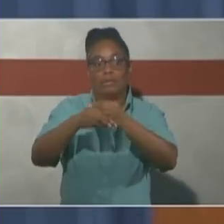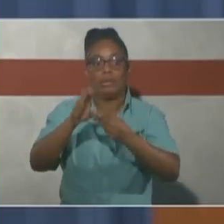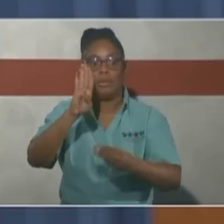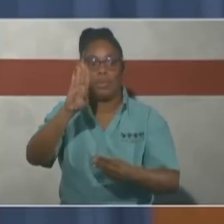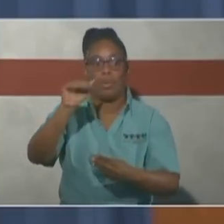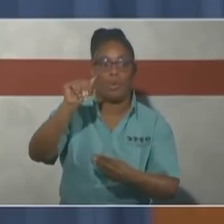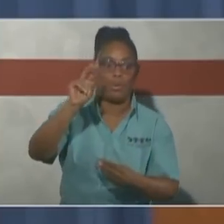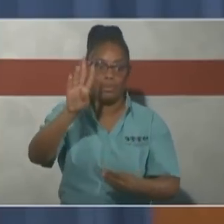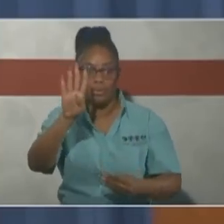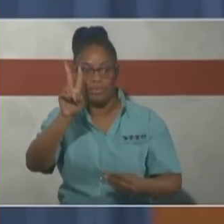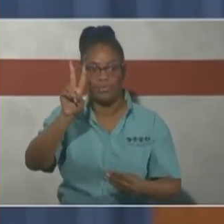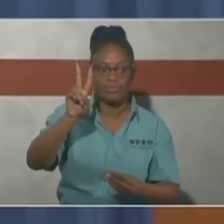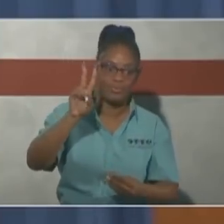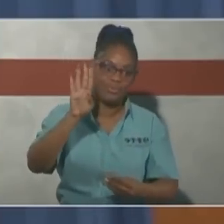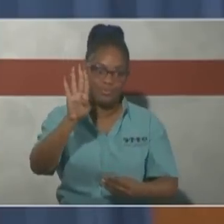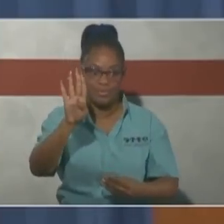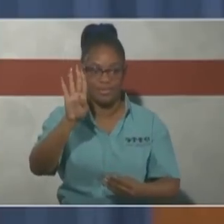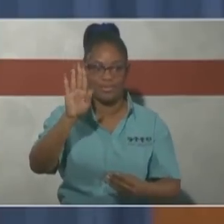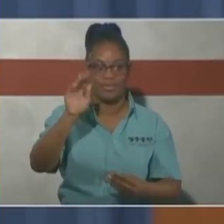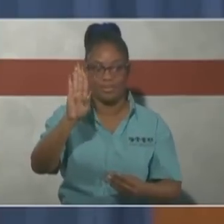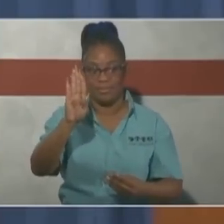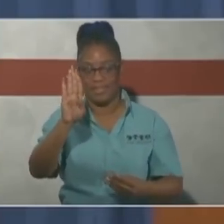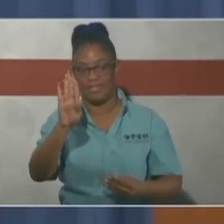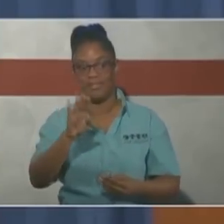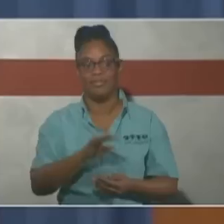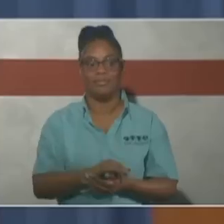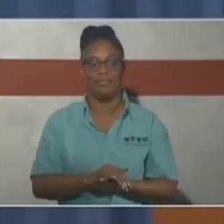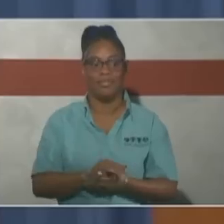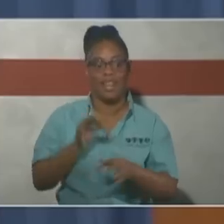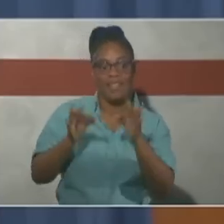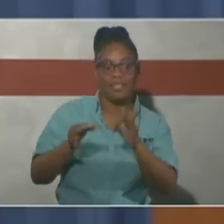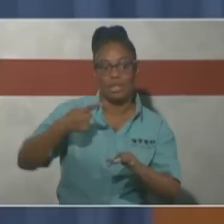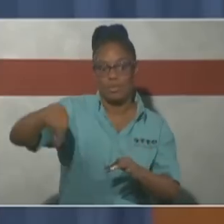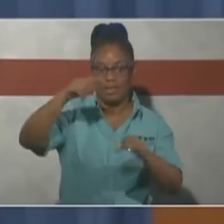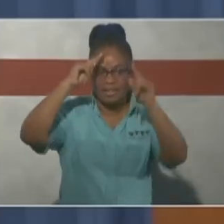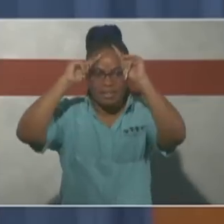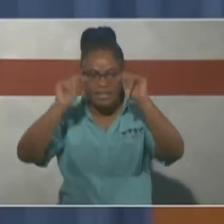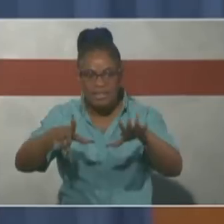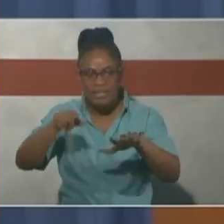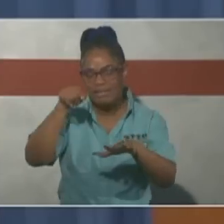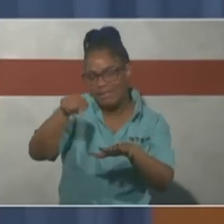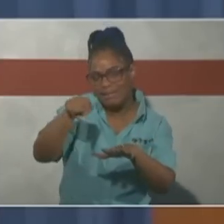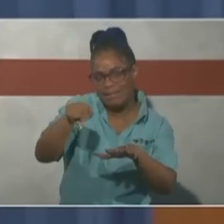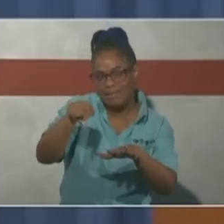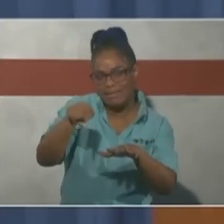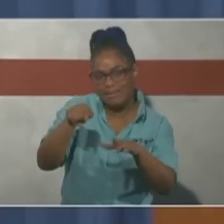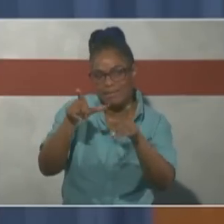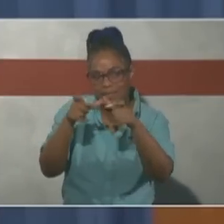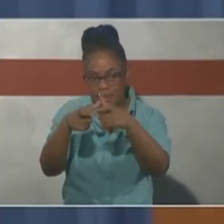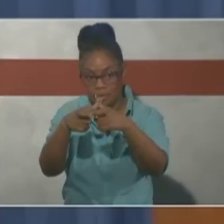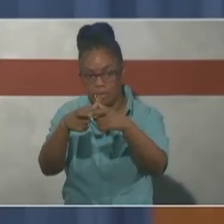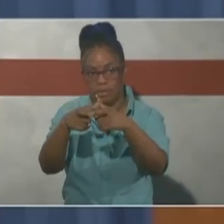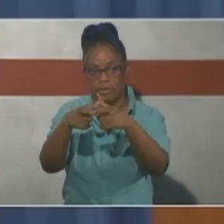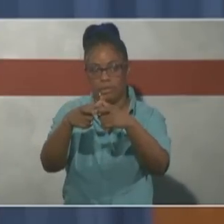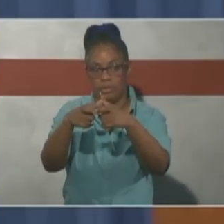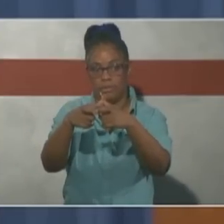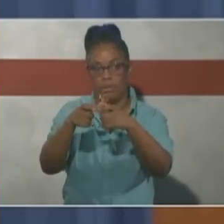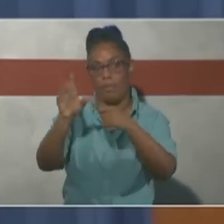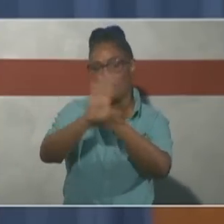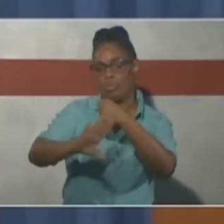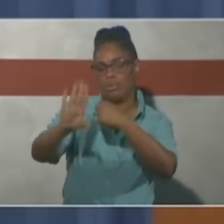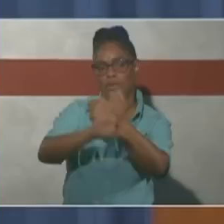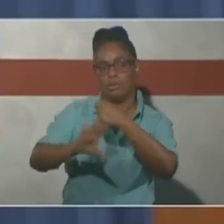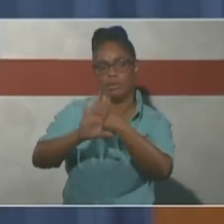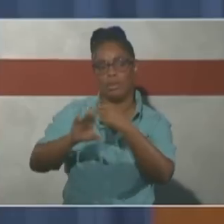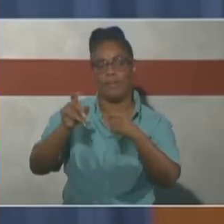this. And they got approval to make a vaccine that was going to match BA2, that variant, that one of the earliest Omicron variants.